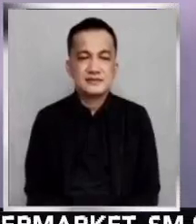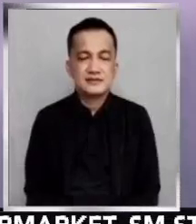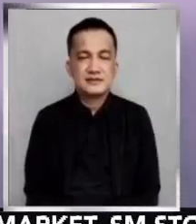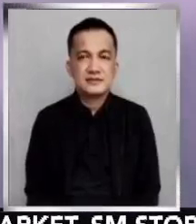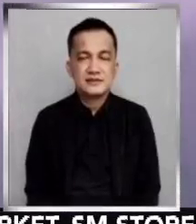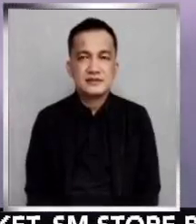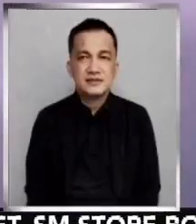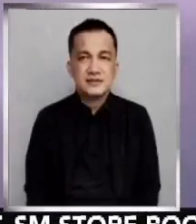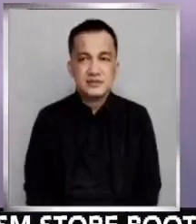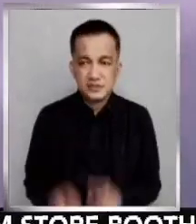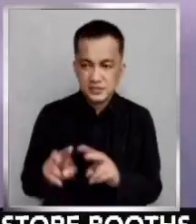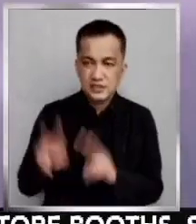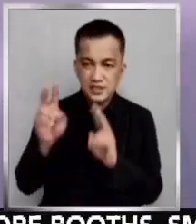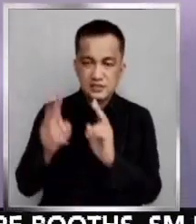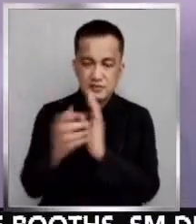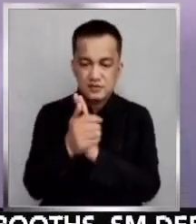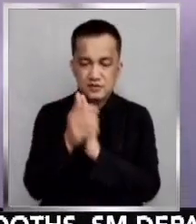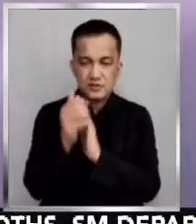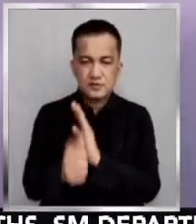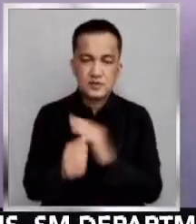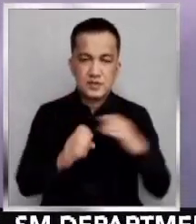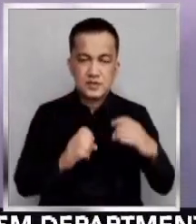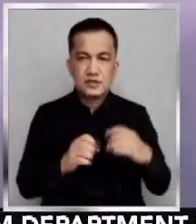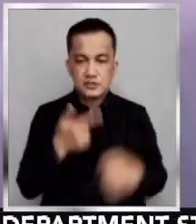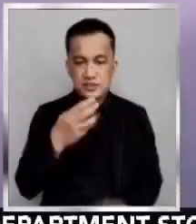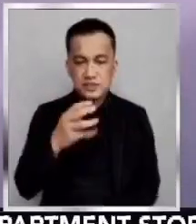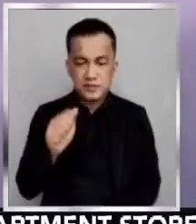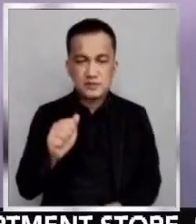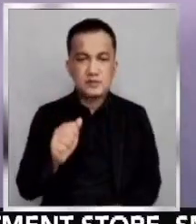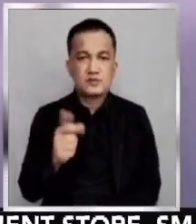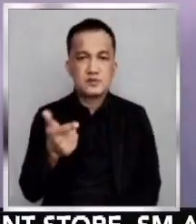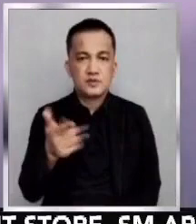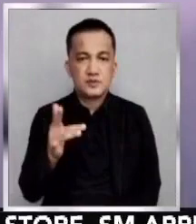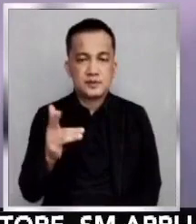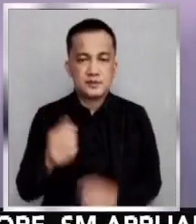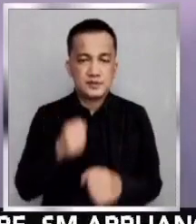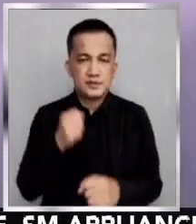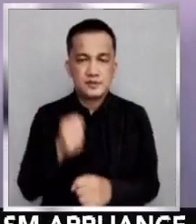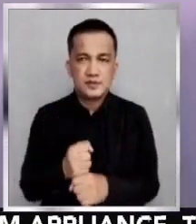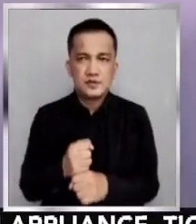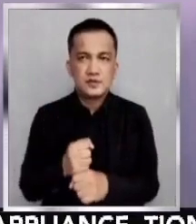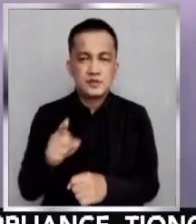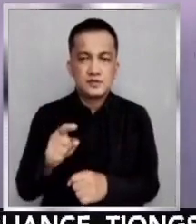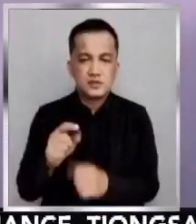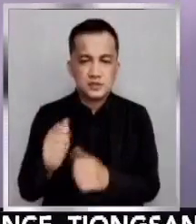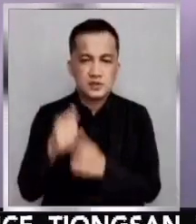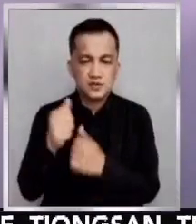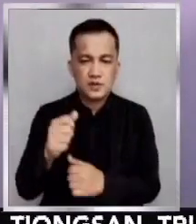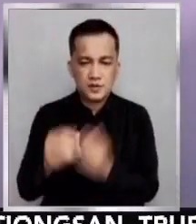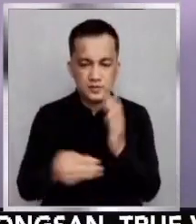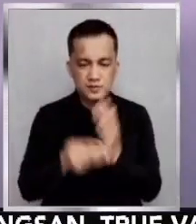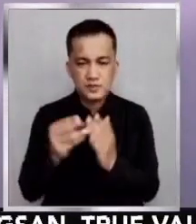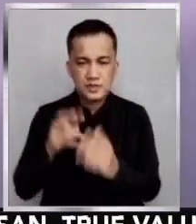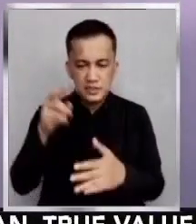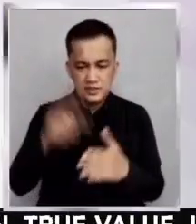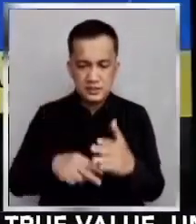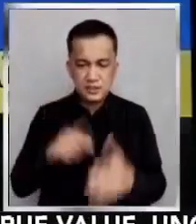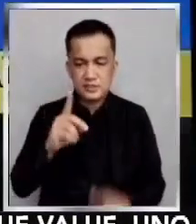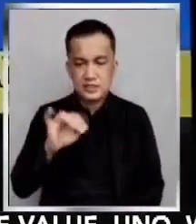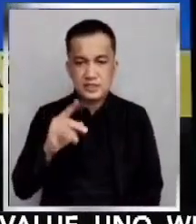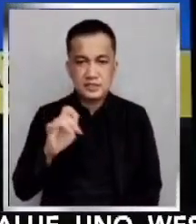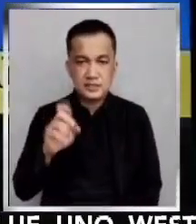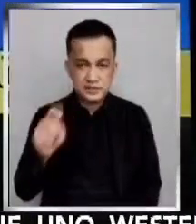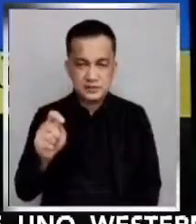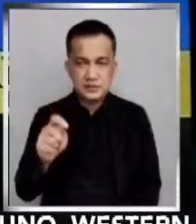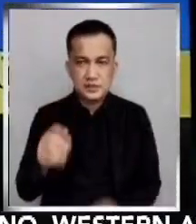Kinilala ang husay ng Kapuso Network sa 25th taon ng Trusted Brands Award sa magazine na Reader's Digest. Ginawaran ang